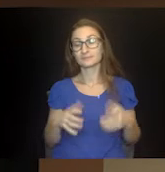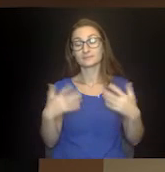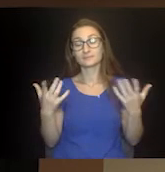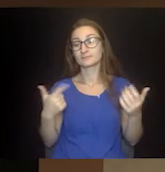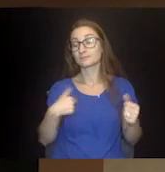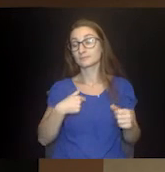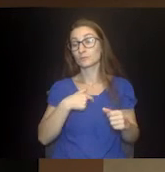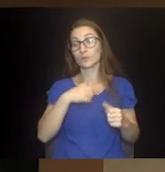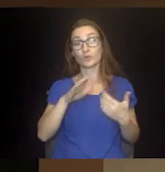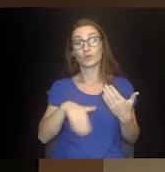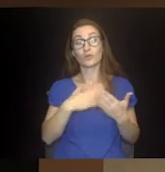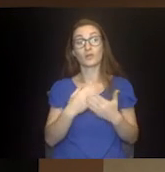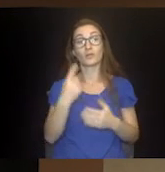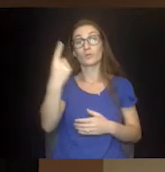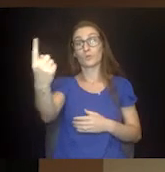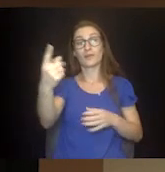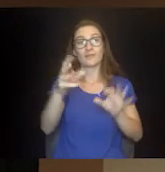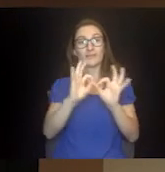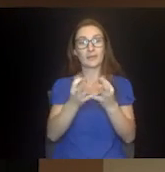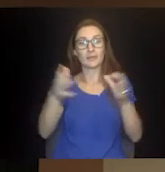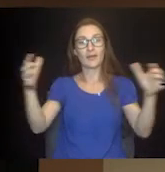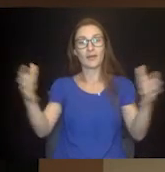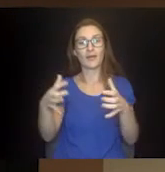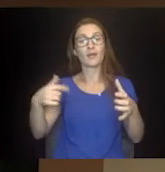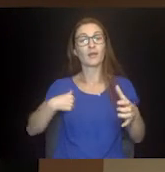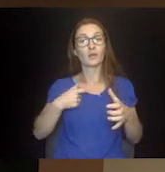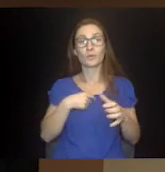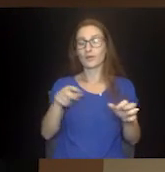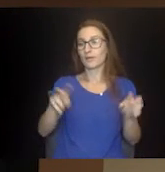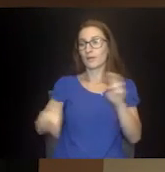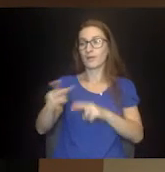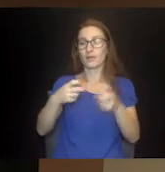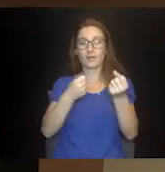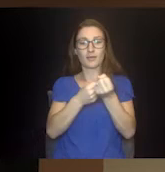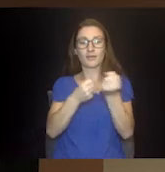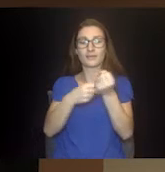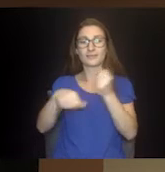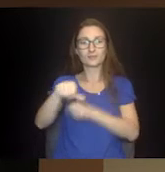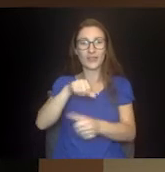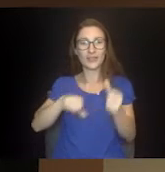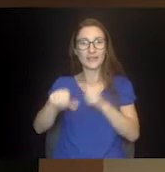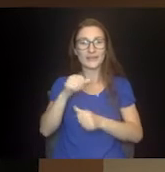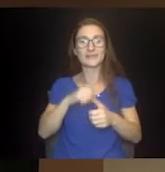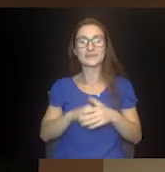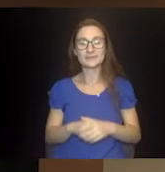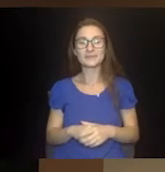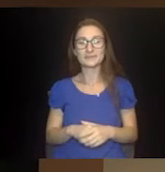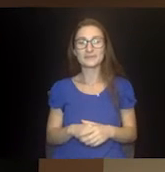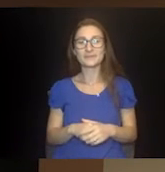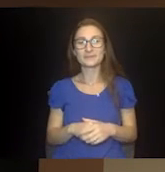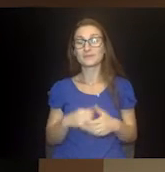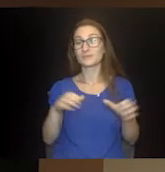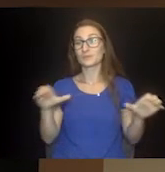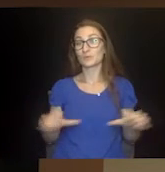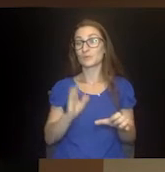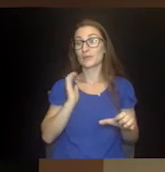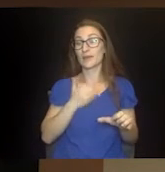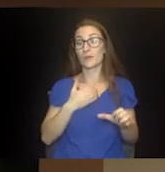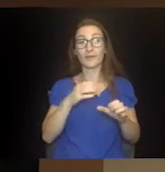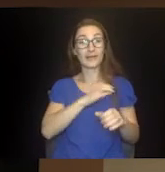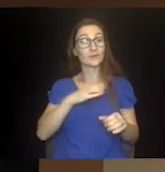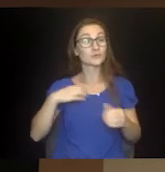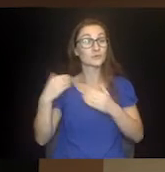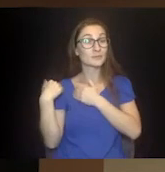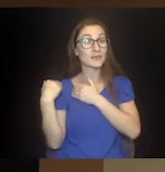But yeah, we're just one family. Like, we watch out for each other. We have each other's backs, and like we